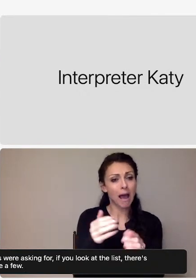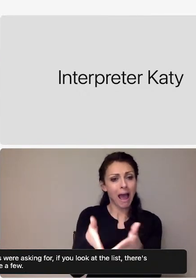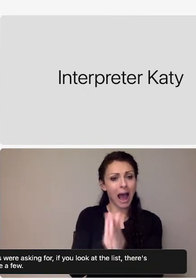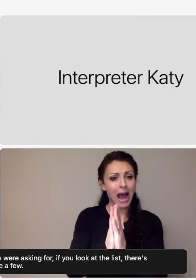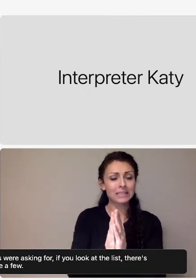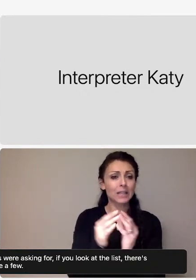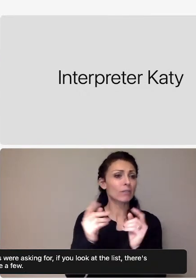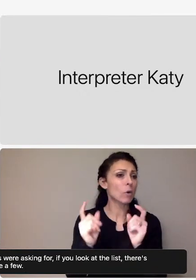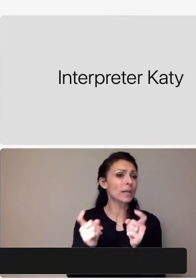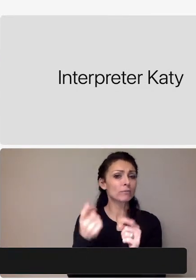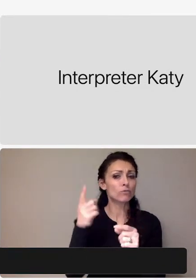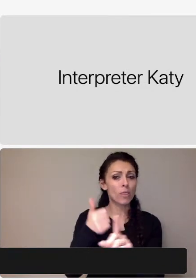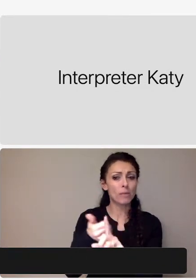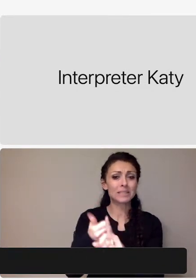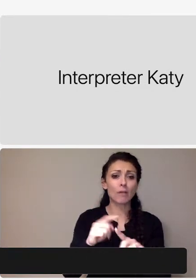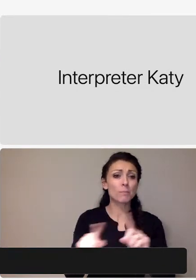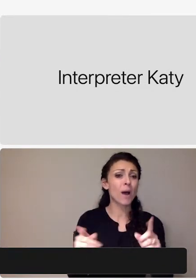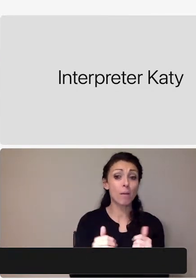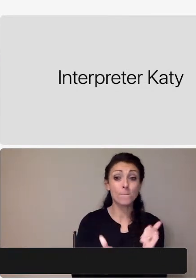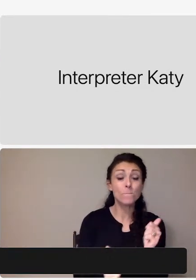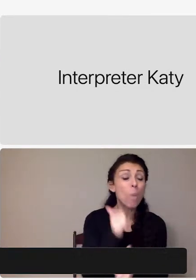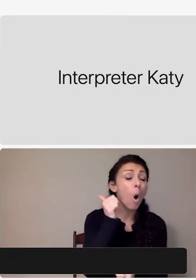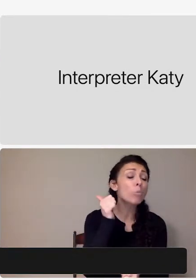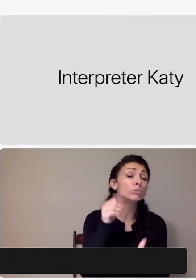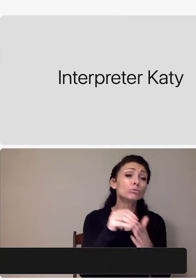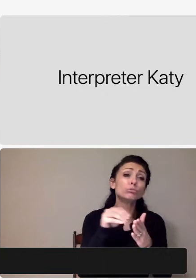were asking for others